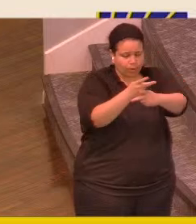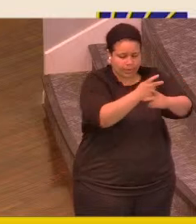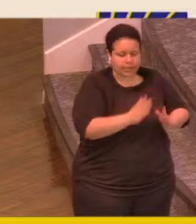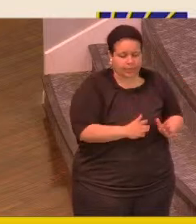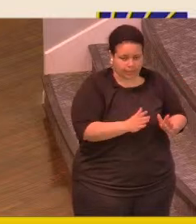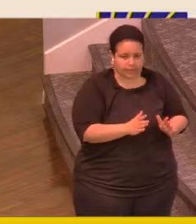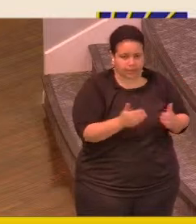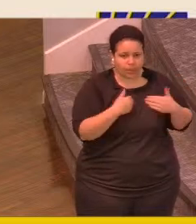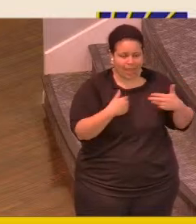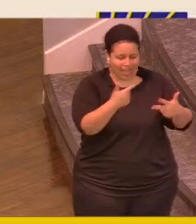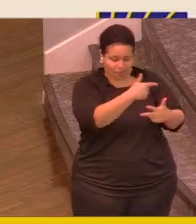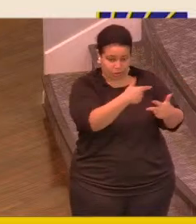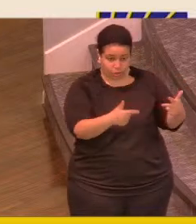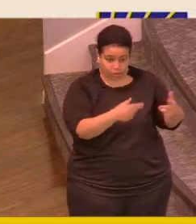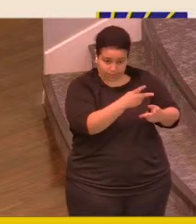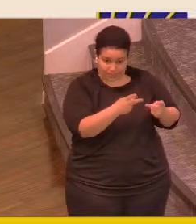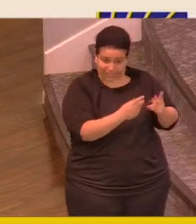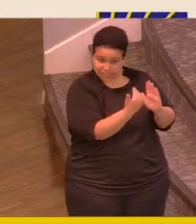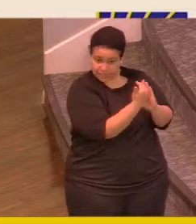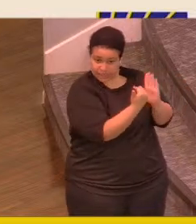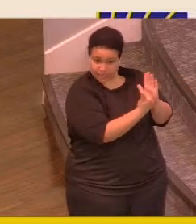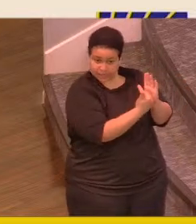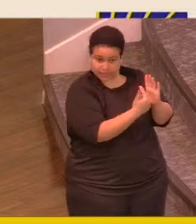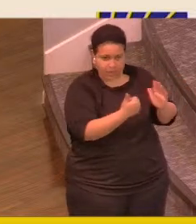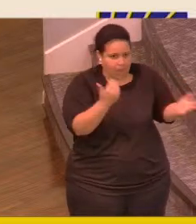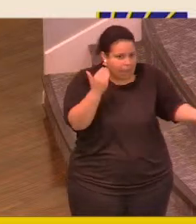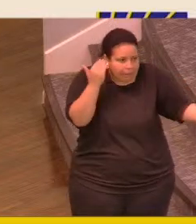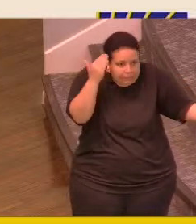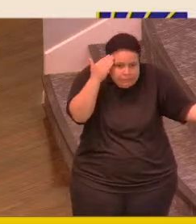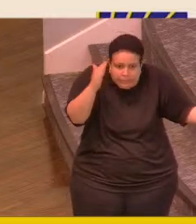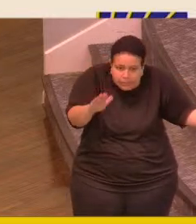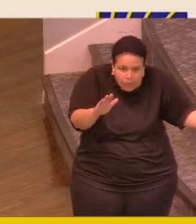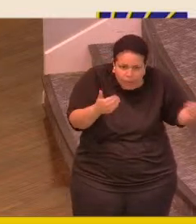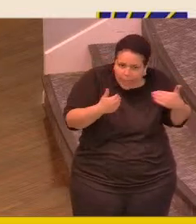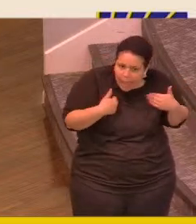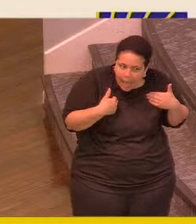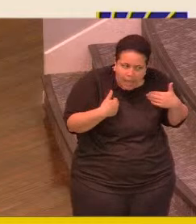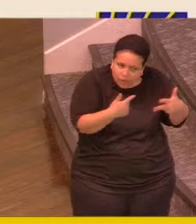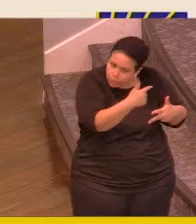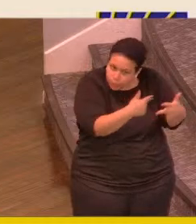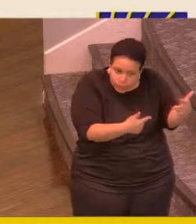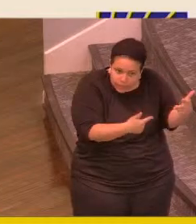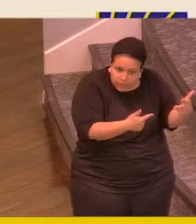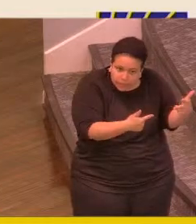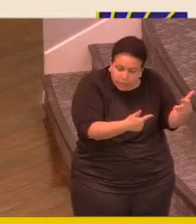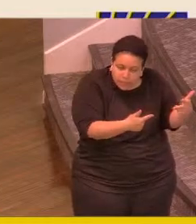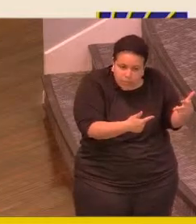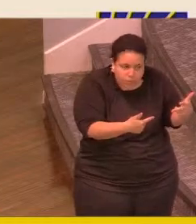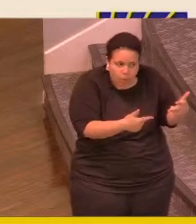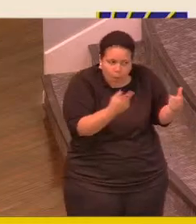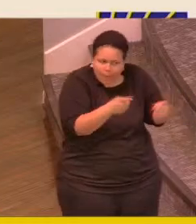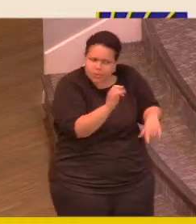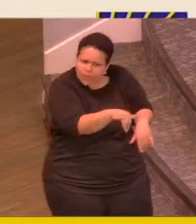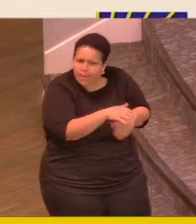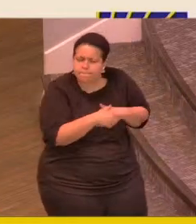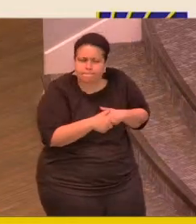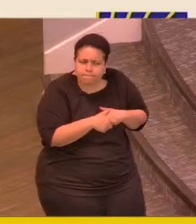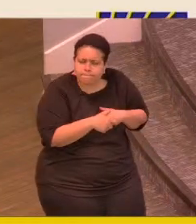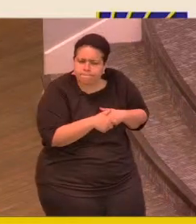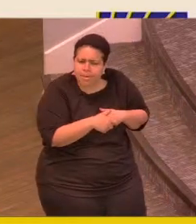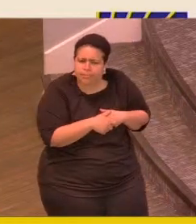have 3 of those positions, and I wasn't aware that we have 3 of those, so where does that go? This is just